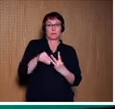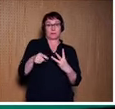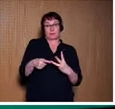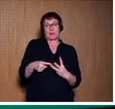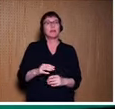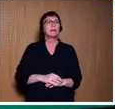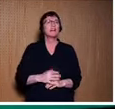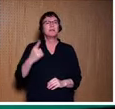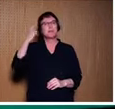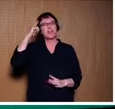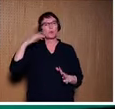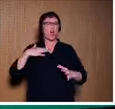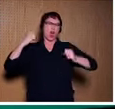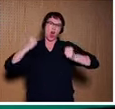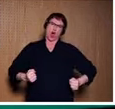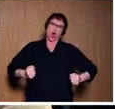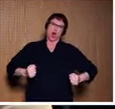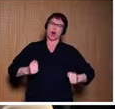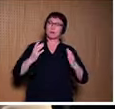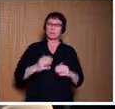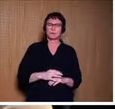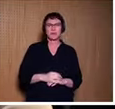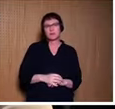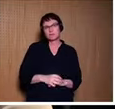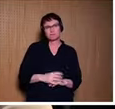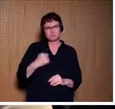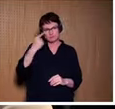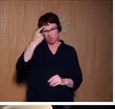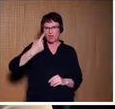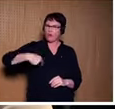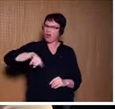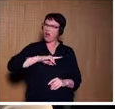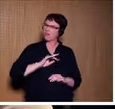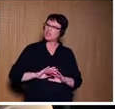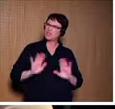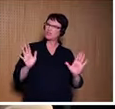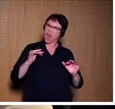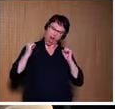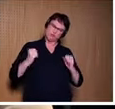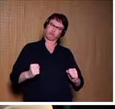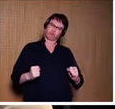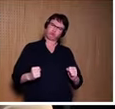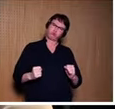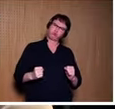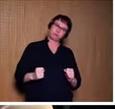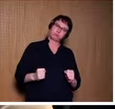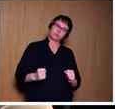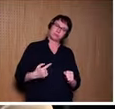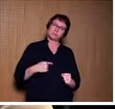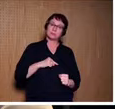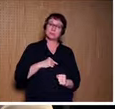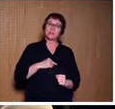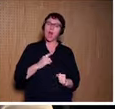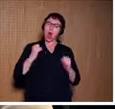of being bold. I sense in this room that we are very much sufficiently bold as it is. What we need to do is be much